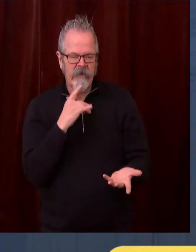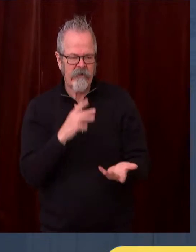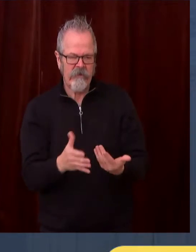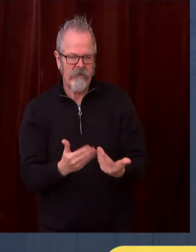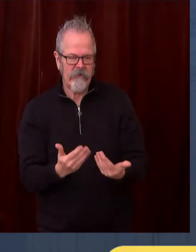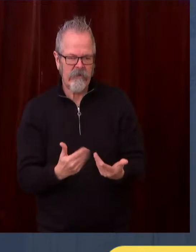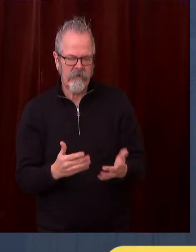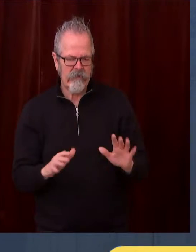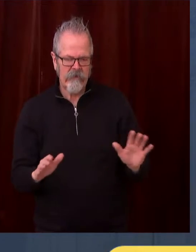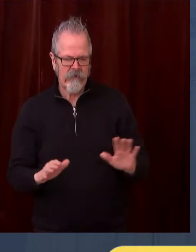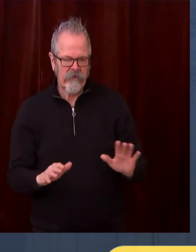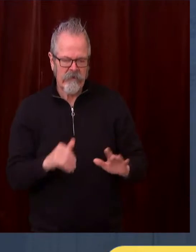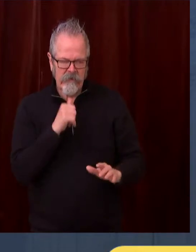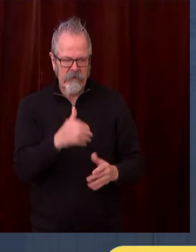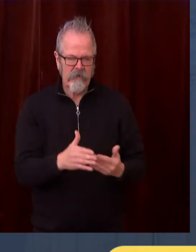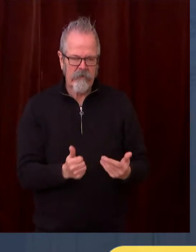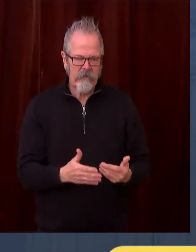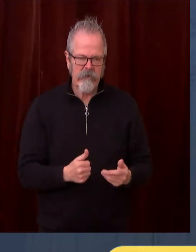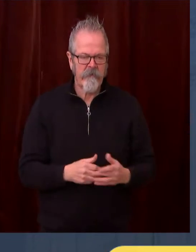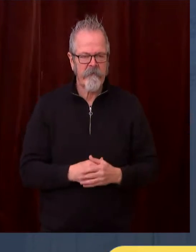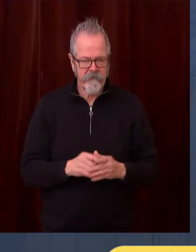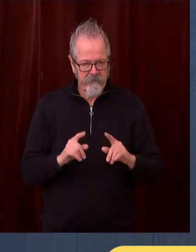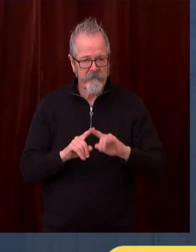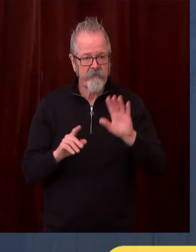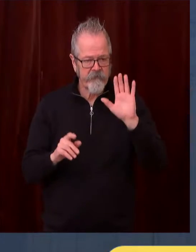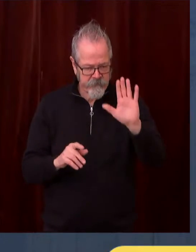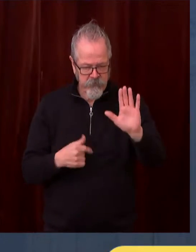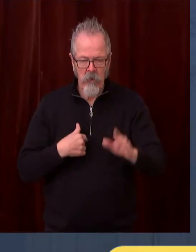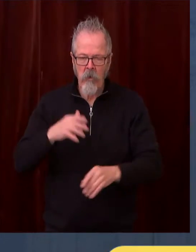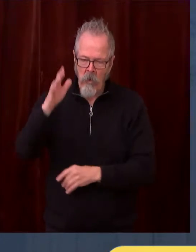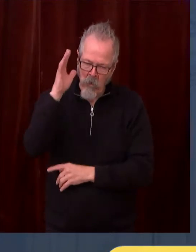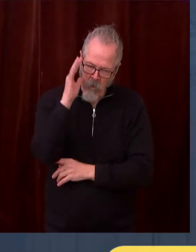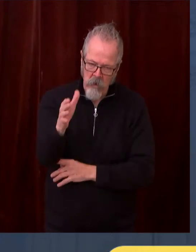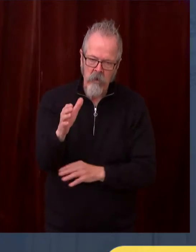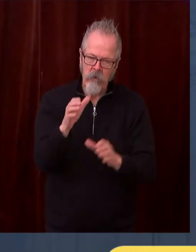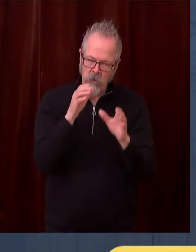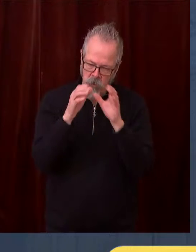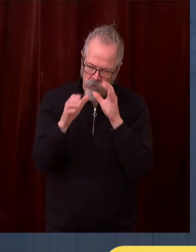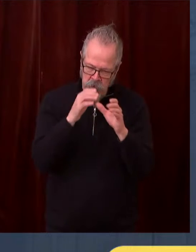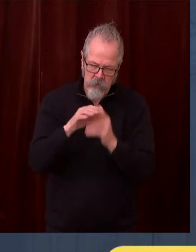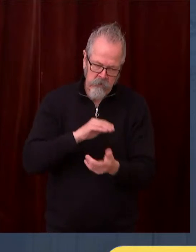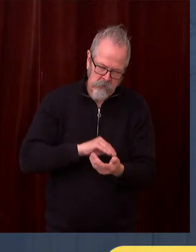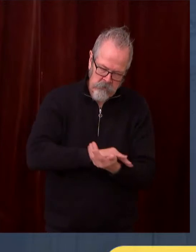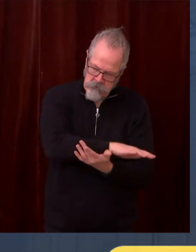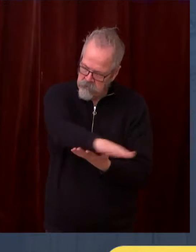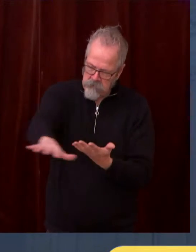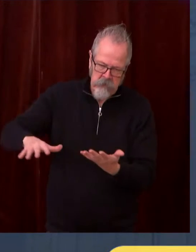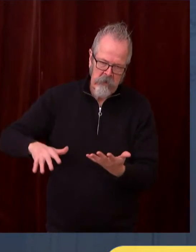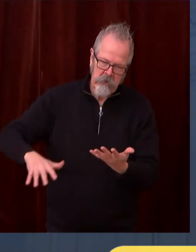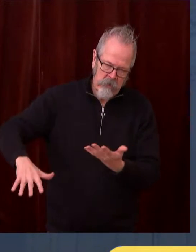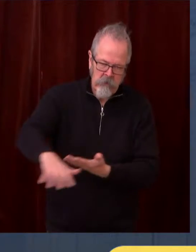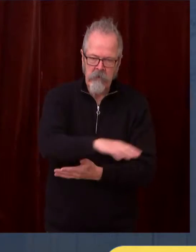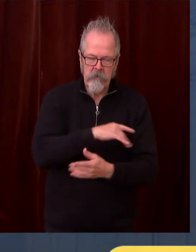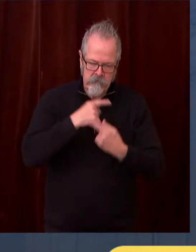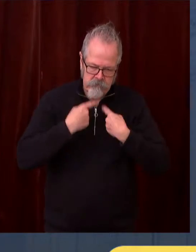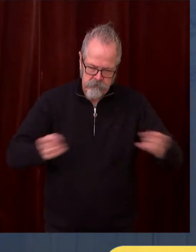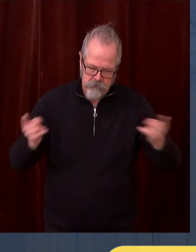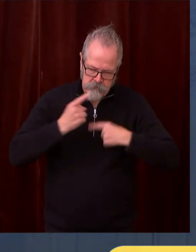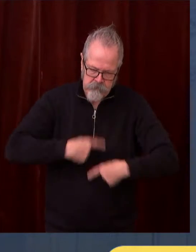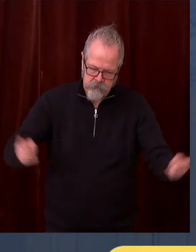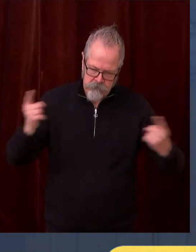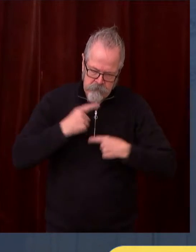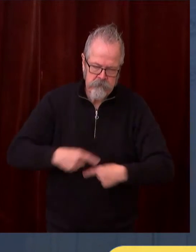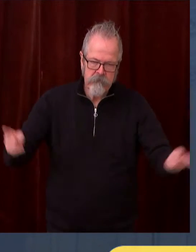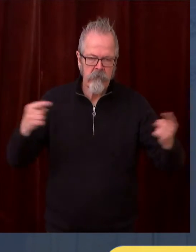be, as much as we can, a way to convey to Washingtonians what certain circumstances will lead you to be